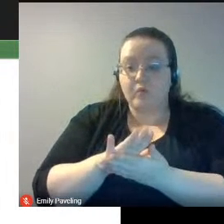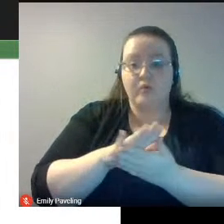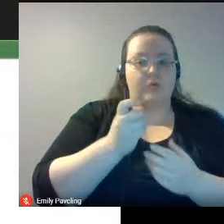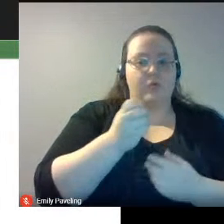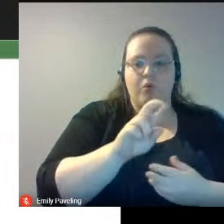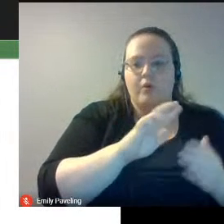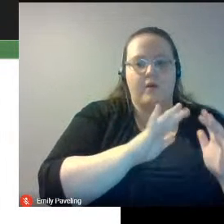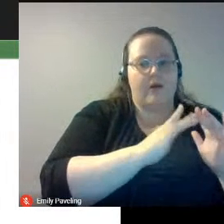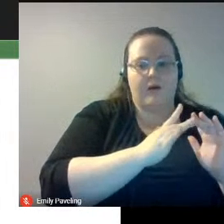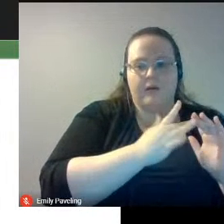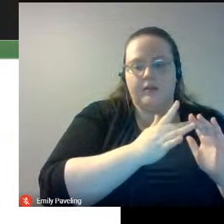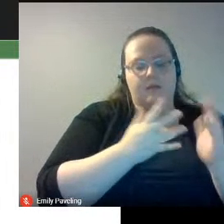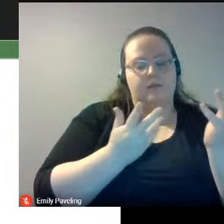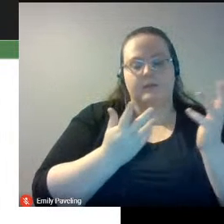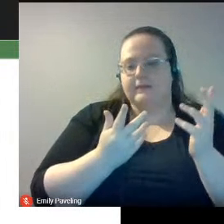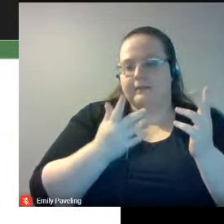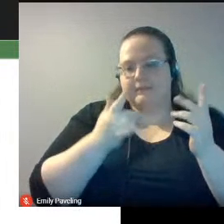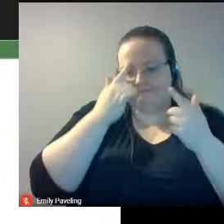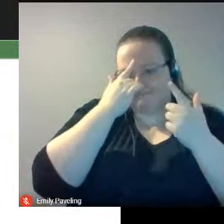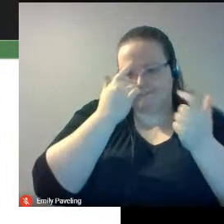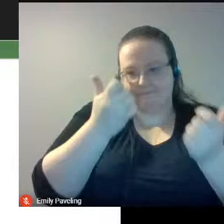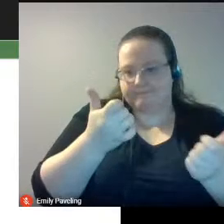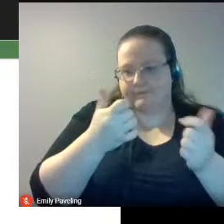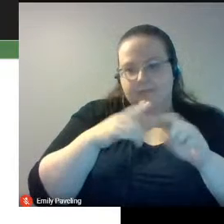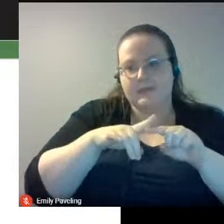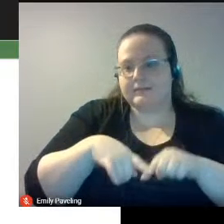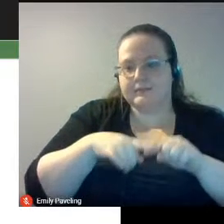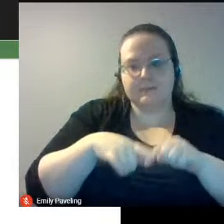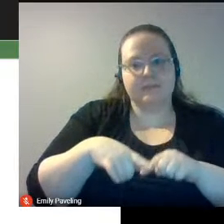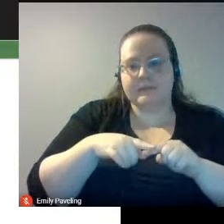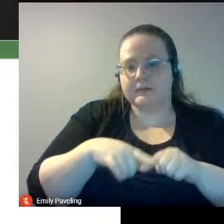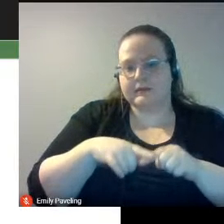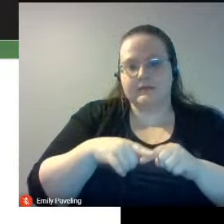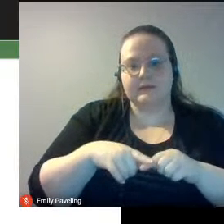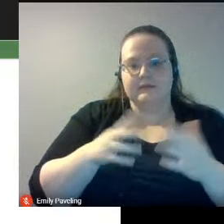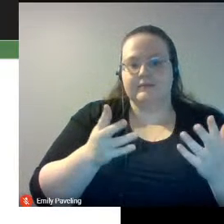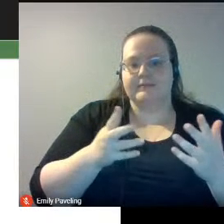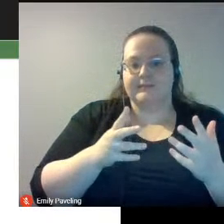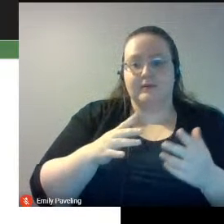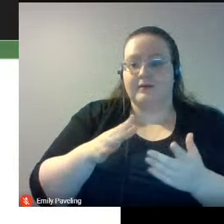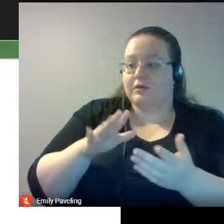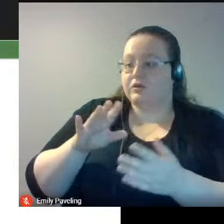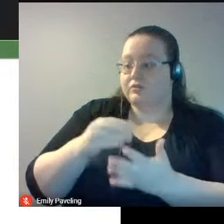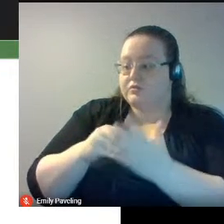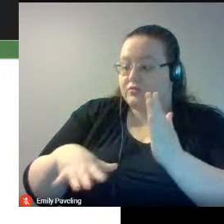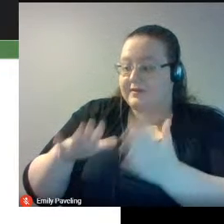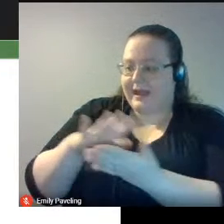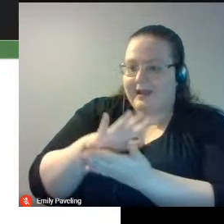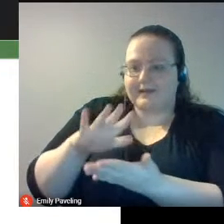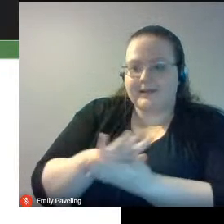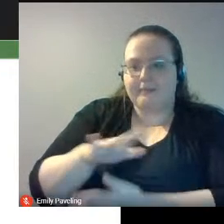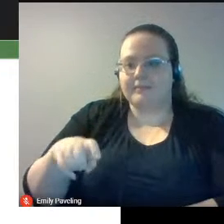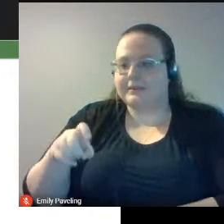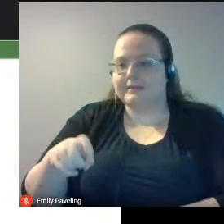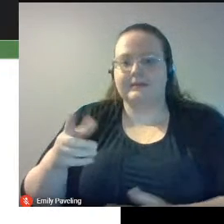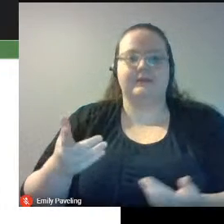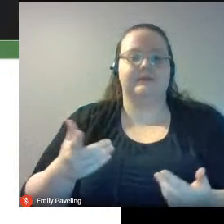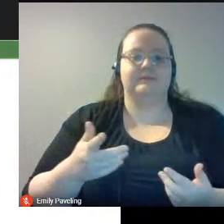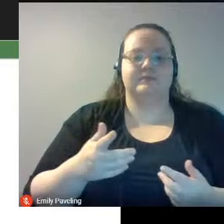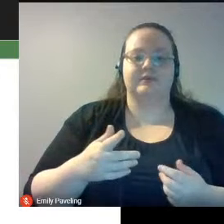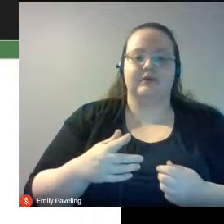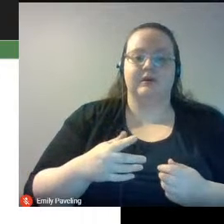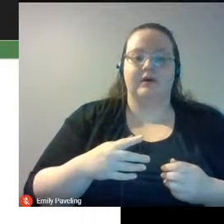whether your child or household members are at increased risk for severe illness, and your family's own unique